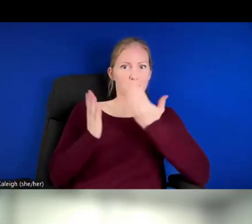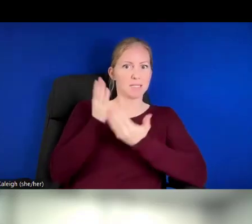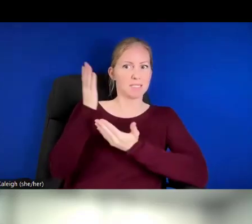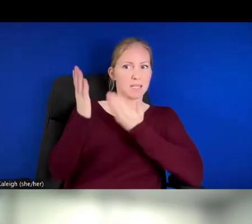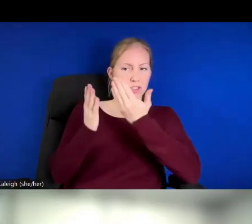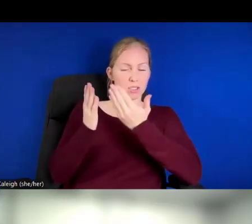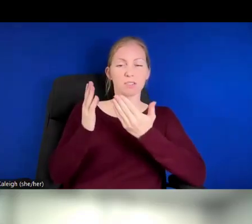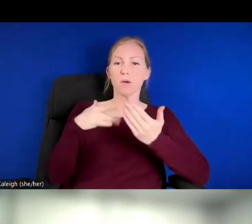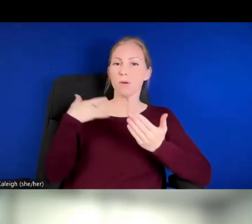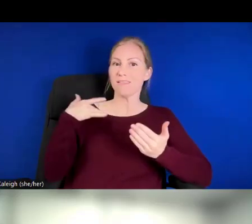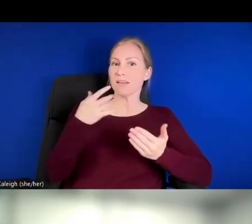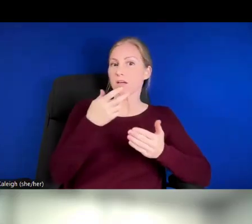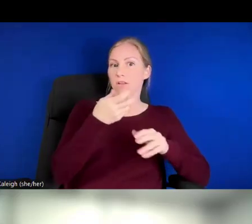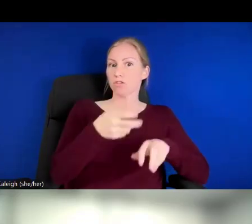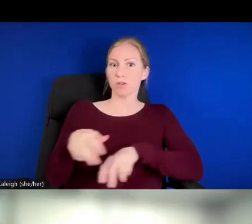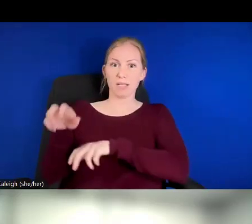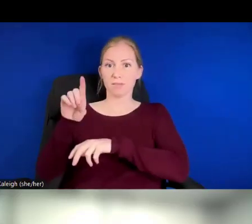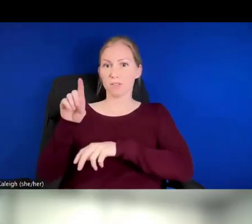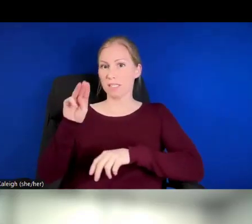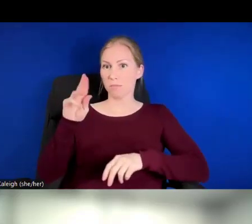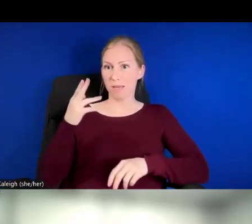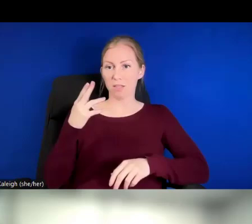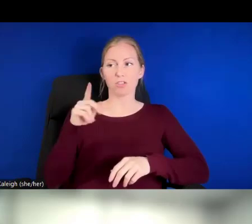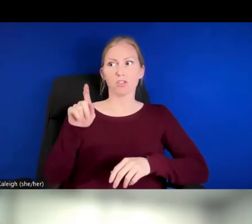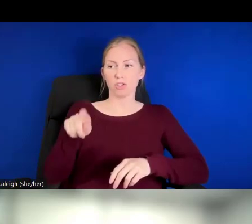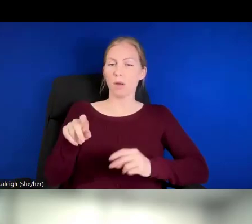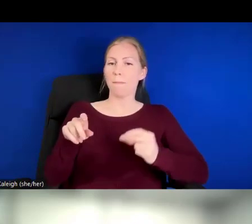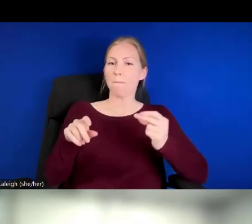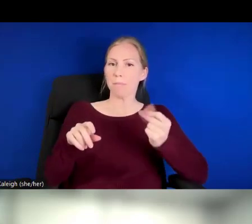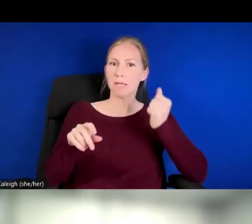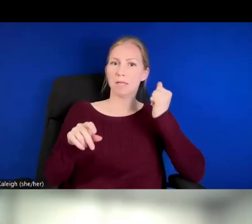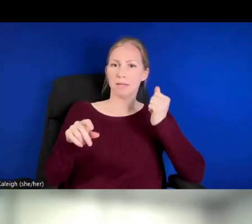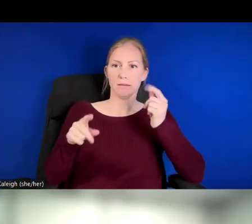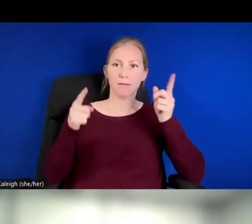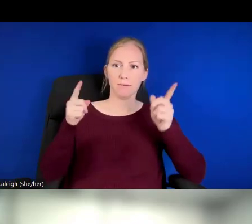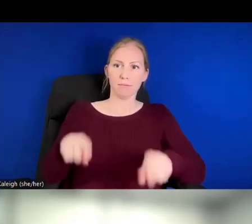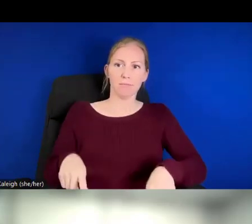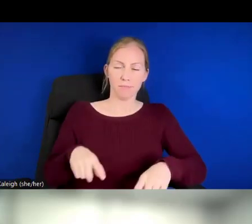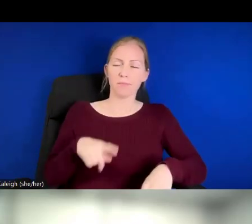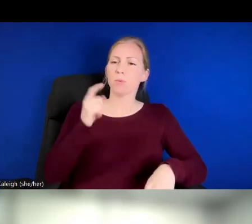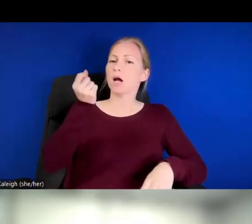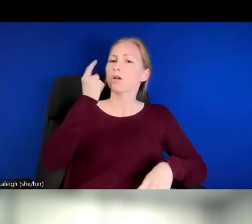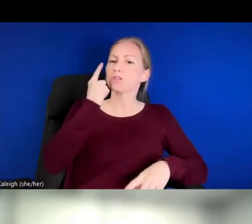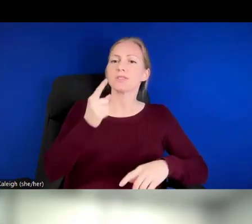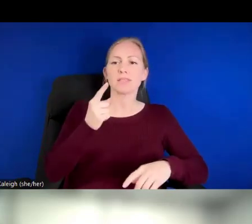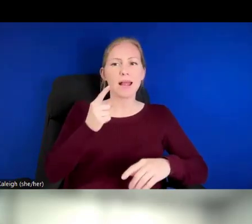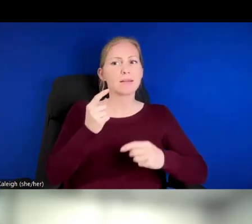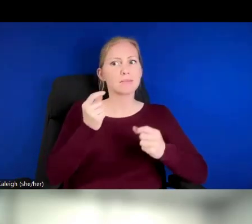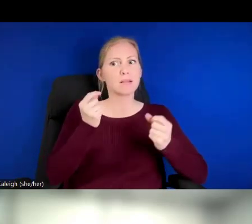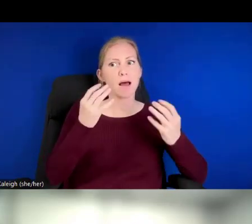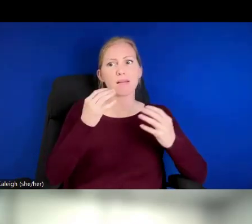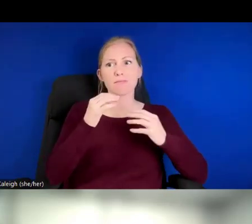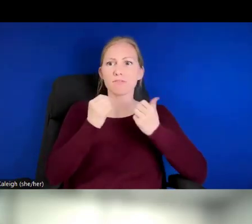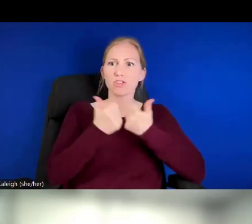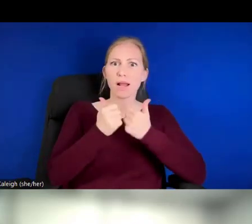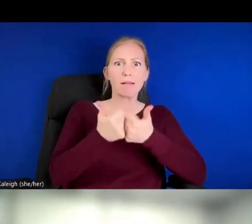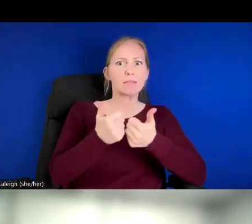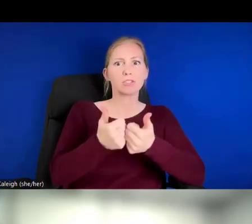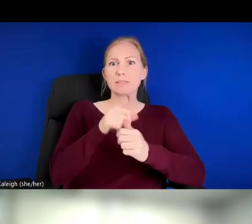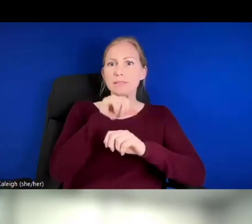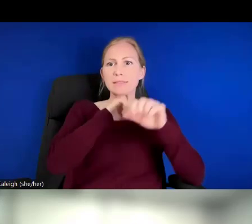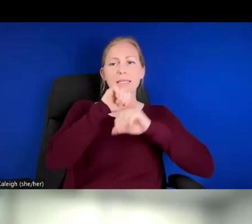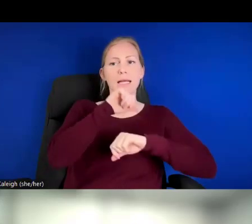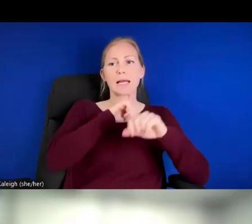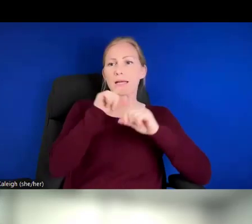to DMH should immediately take place. We understand that there will be significant challenges in taking